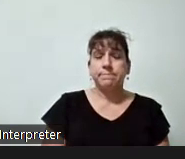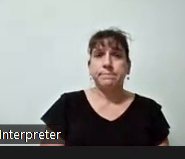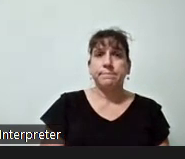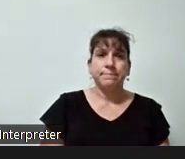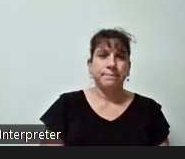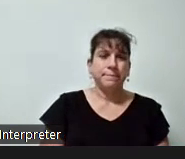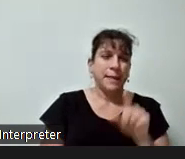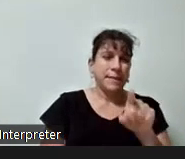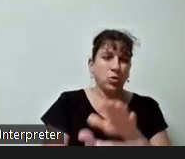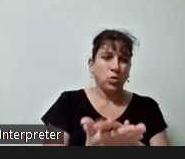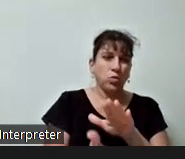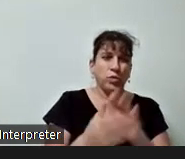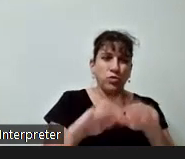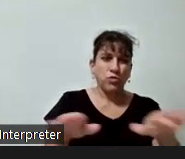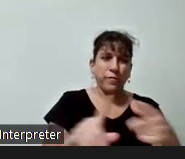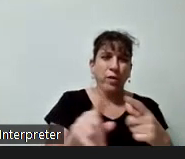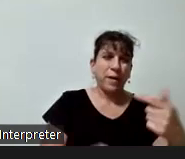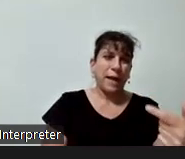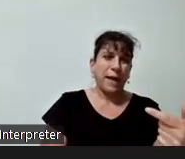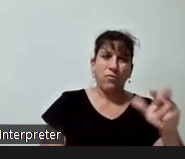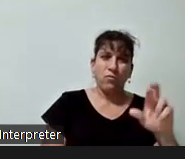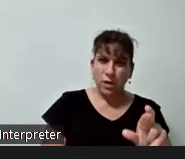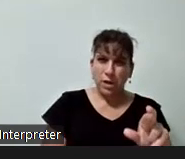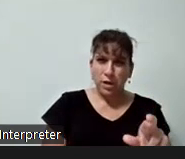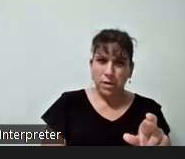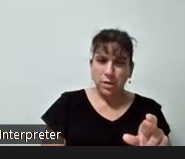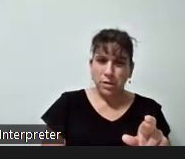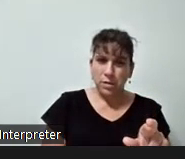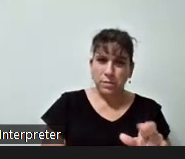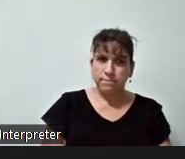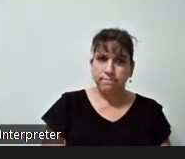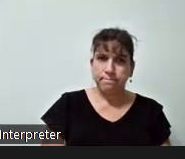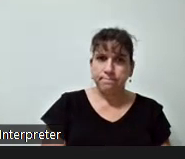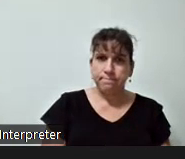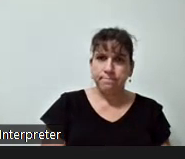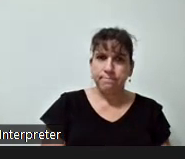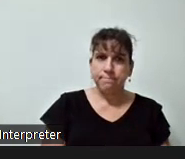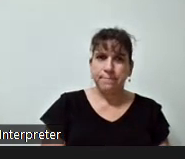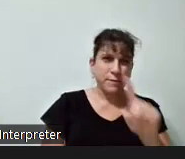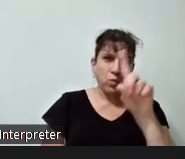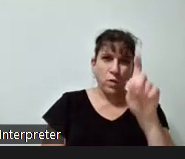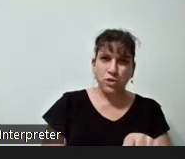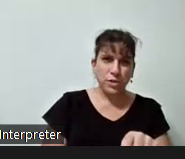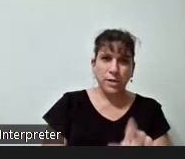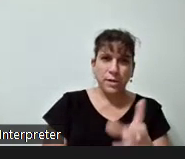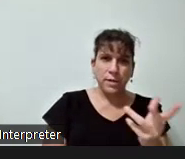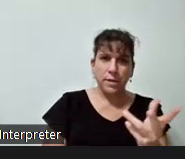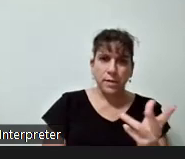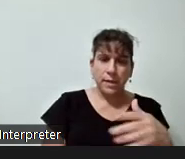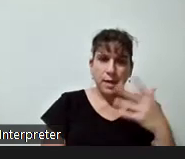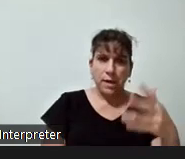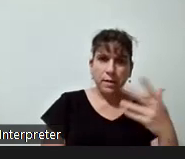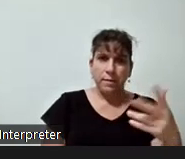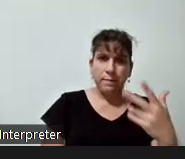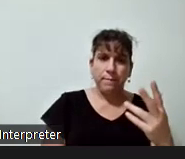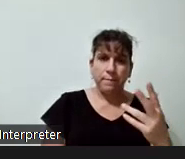Is this the school the kids from Glenridge something just happened. There was a question that just